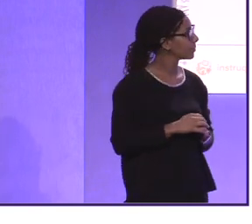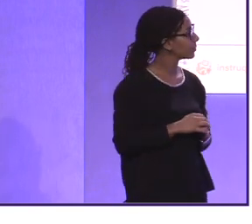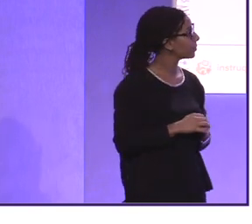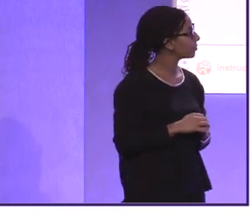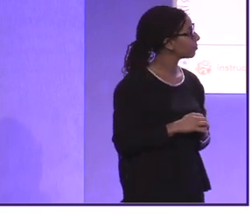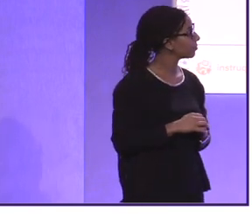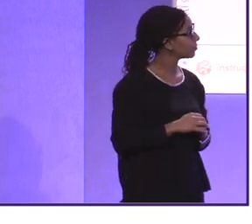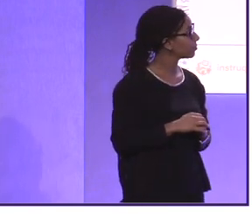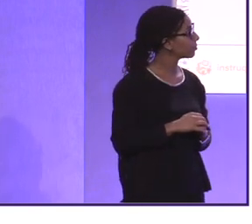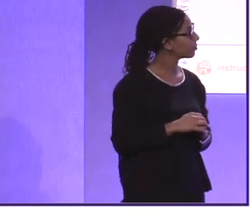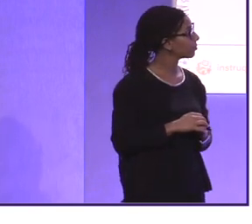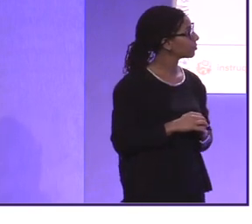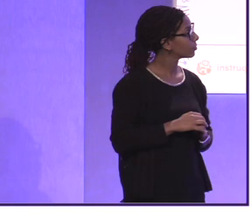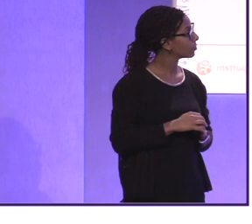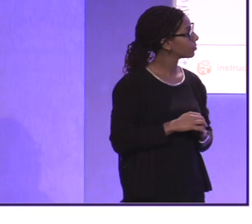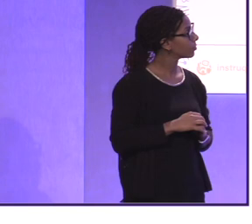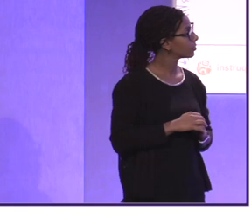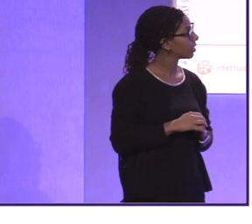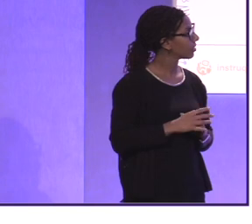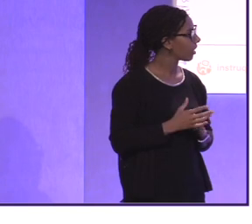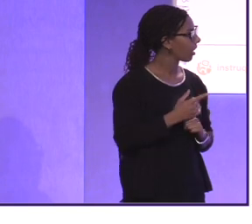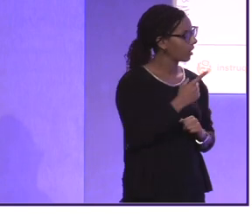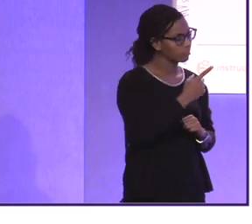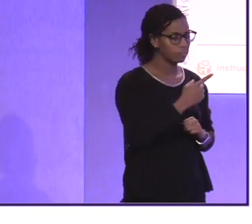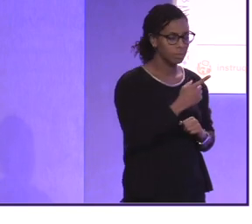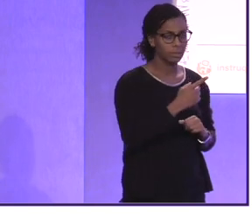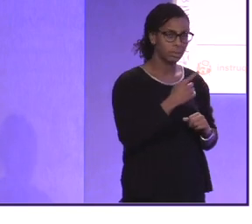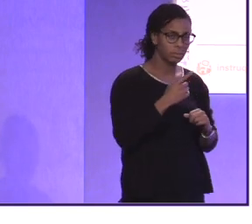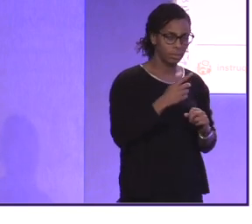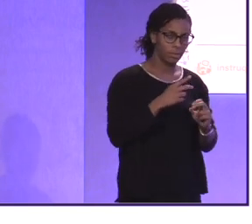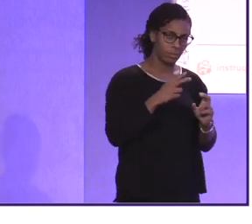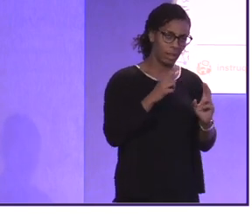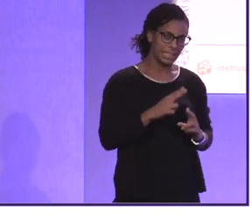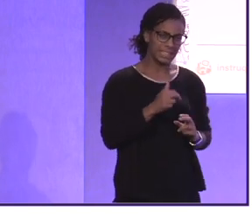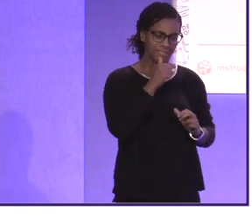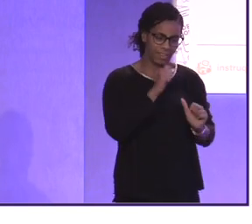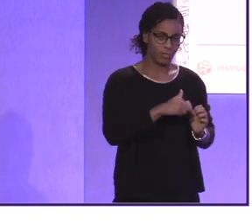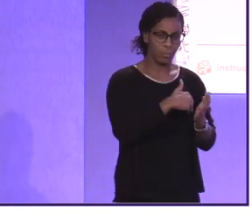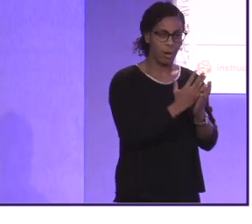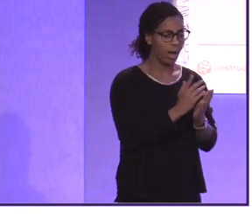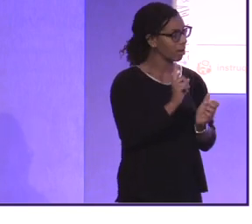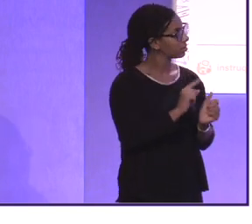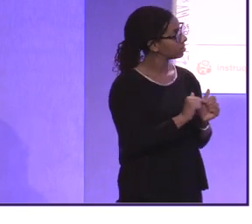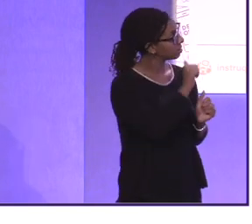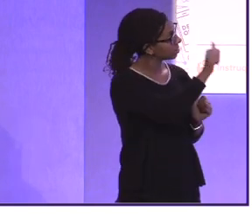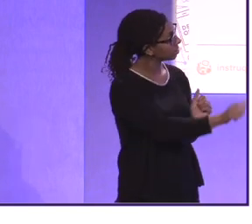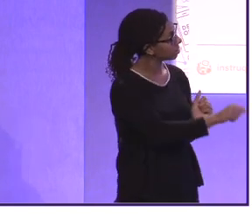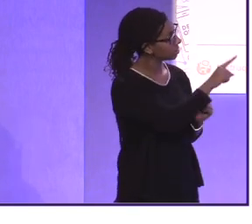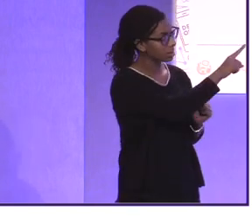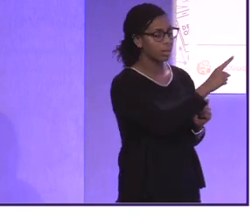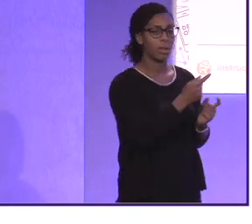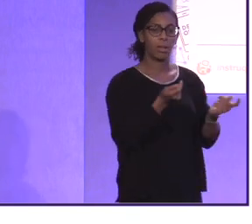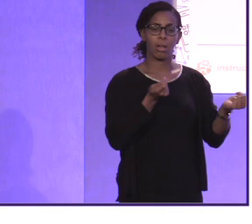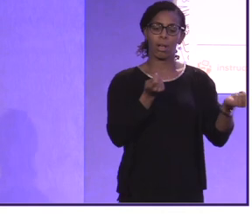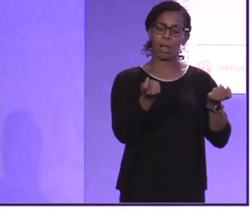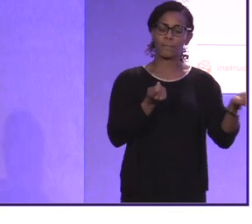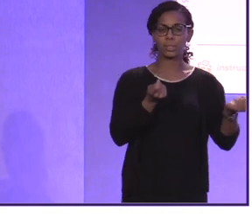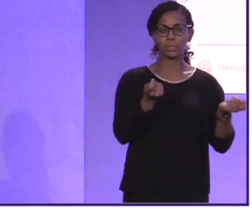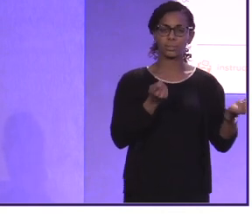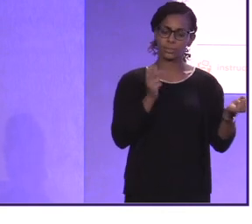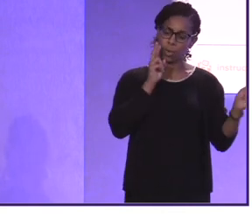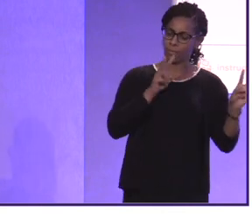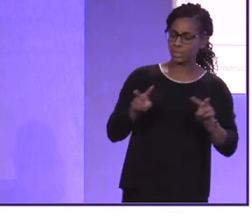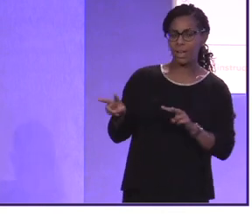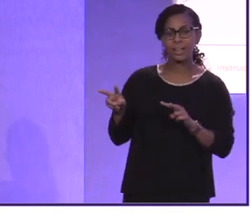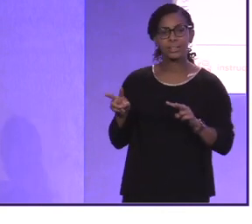sort of have our least favorite part of the organization normally, which is where the governance and the oversight people come in. So this is where we might